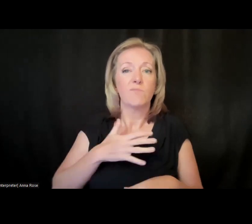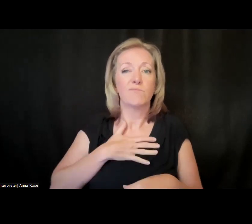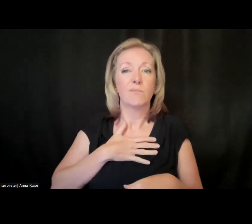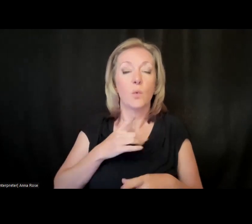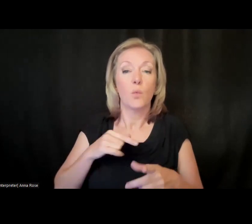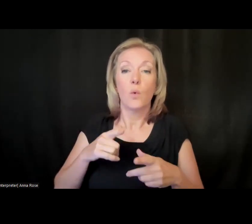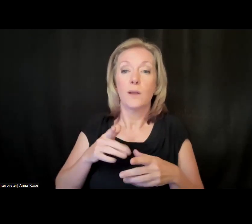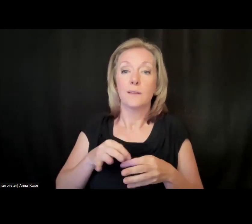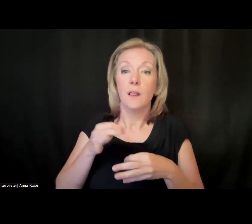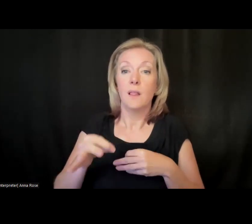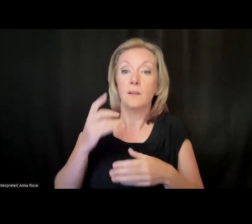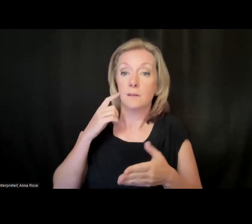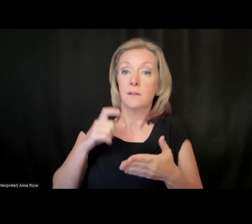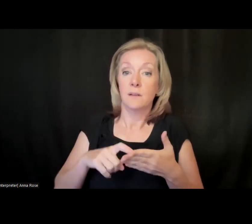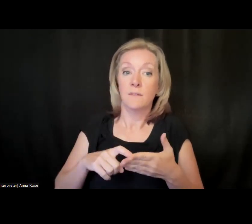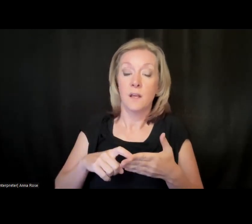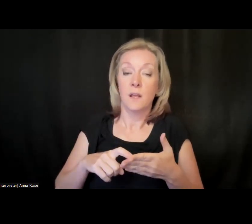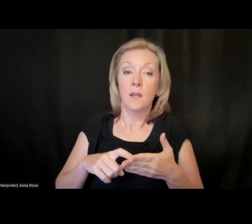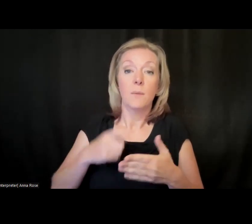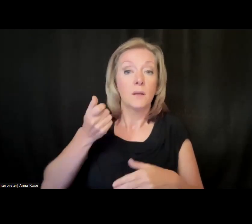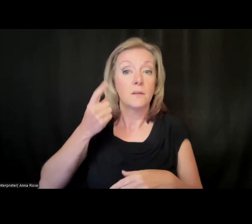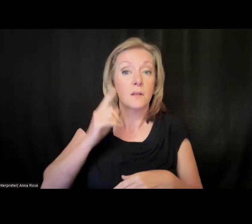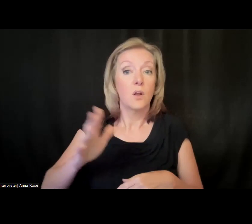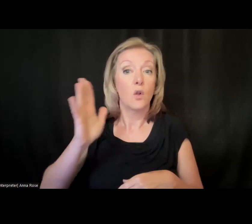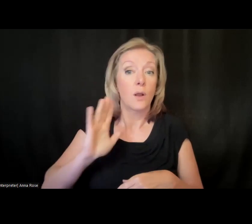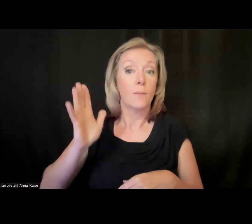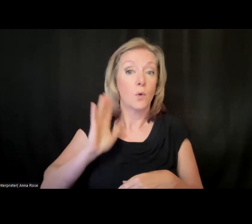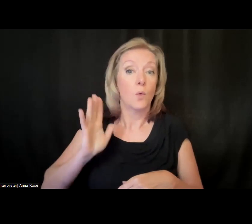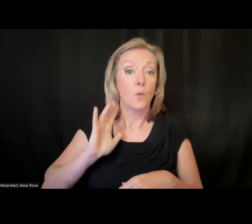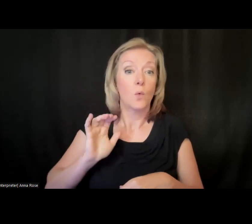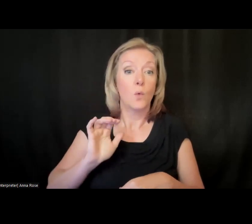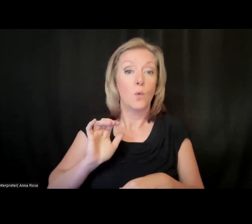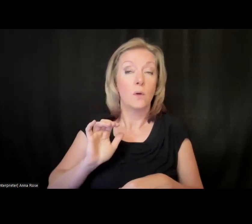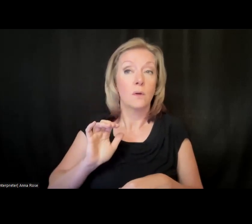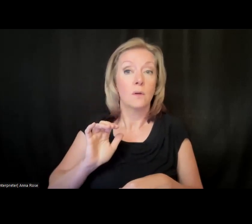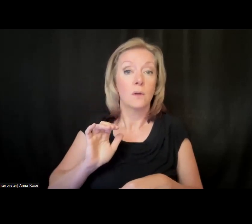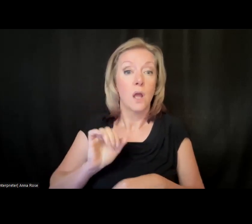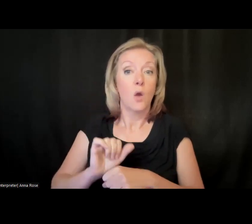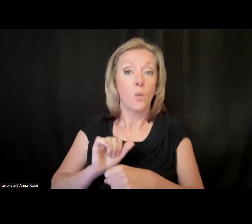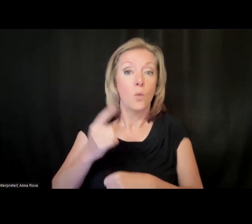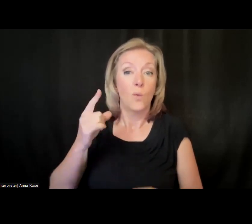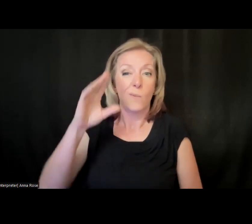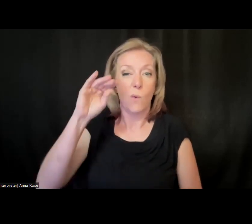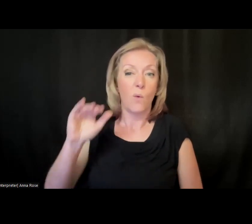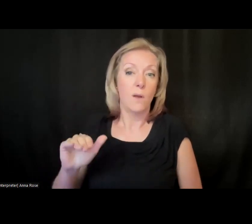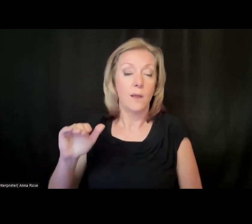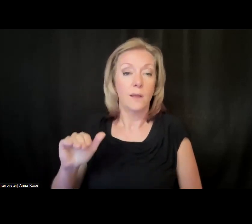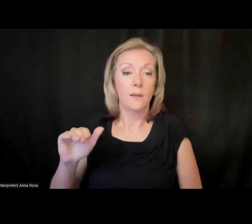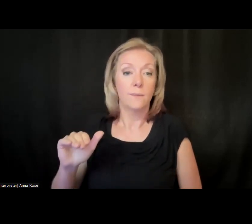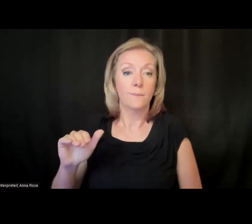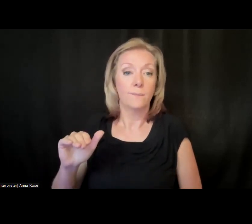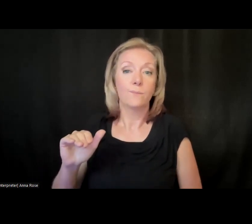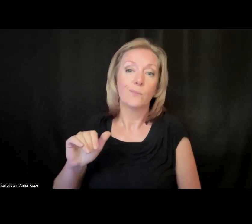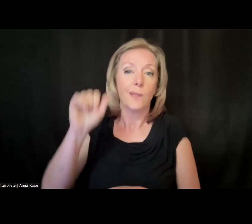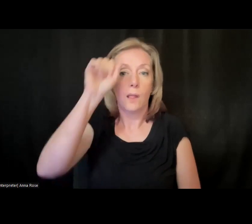I also will tell you that there was a time in my practice that I worked with a little guy. I worked in